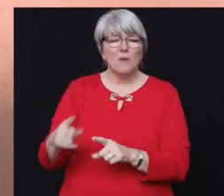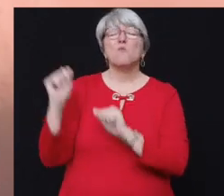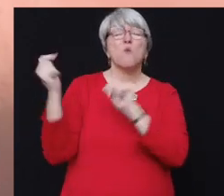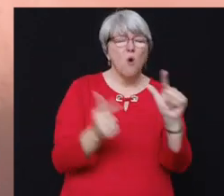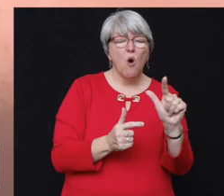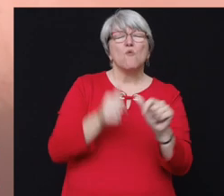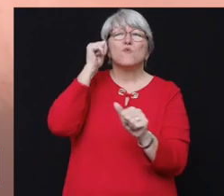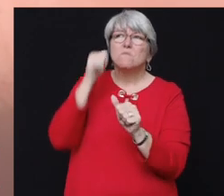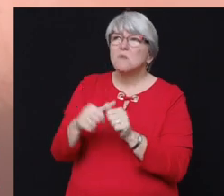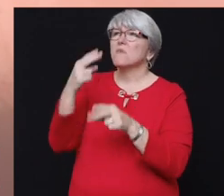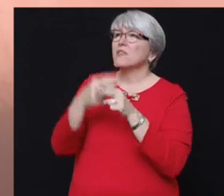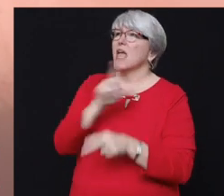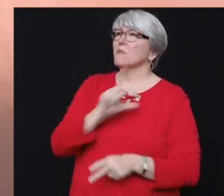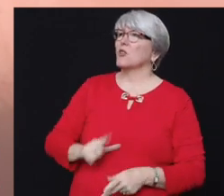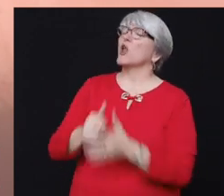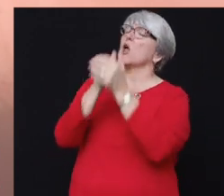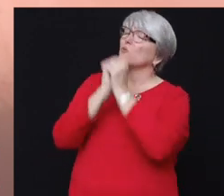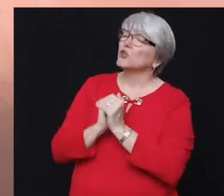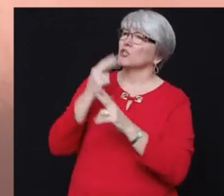Lord, but they will worship the name of the Lord.